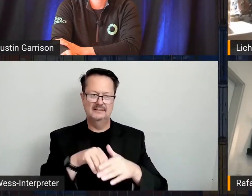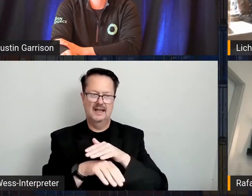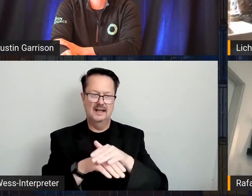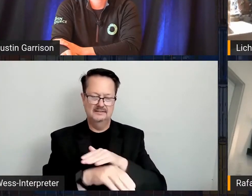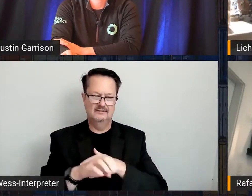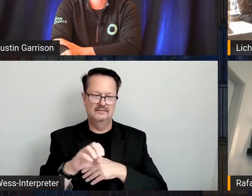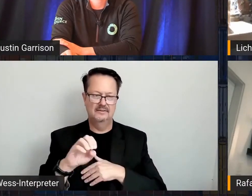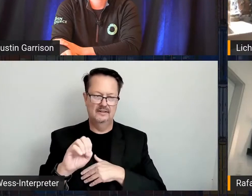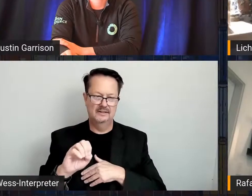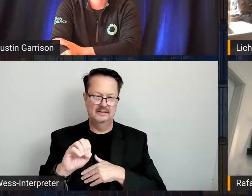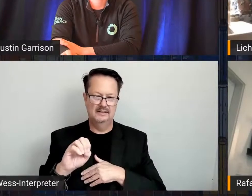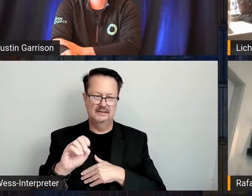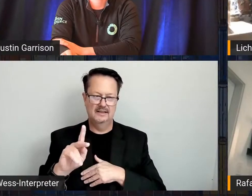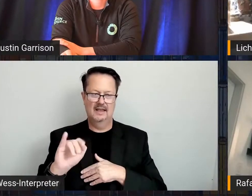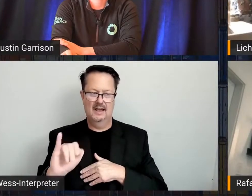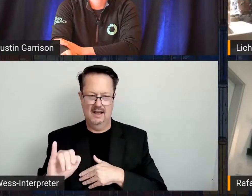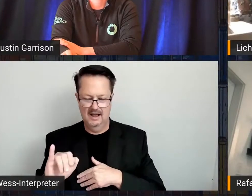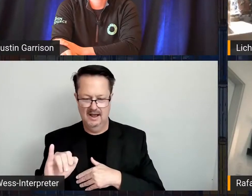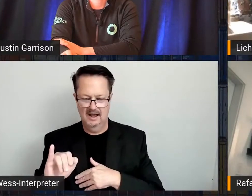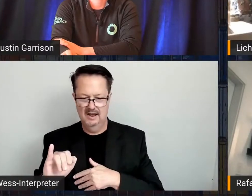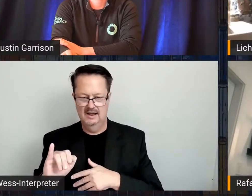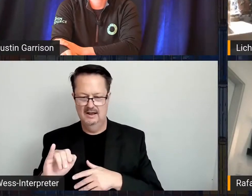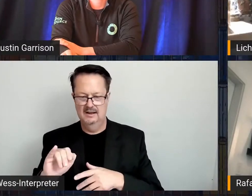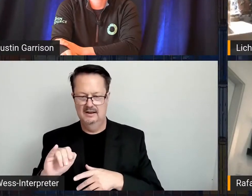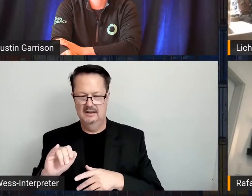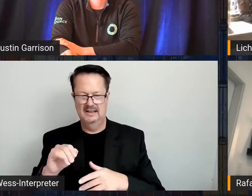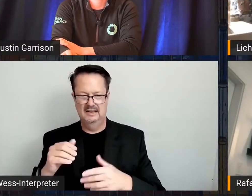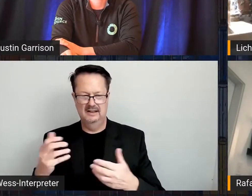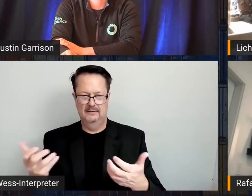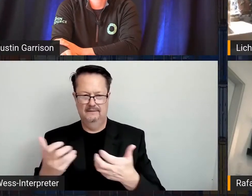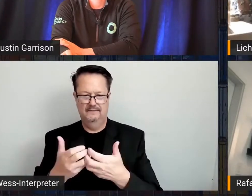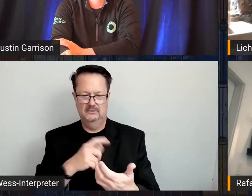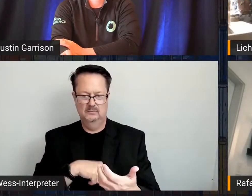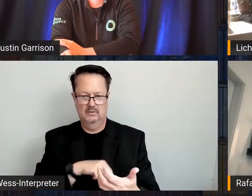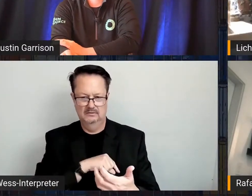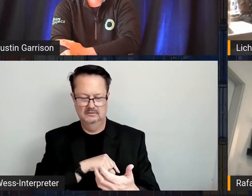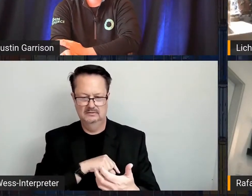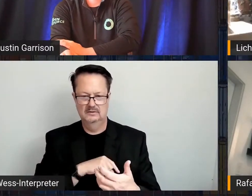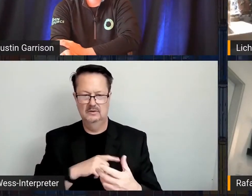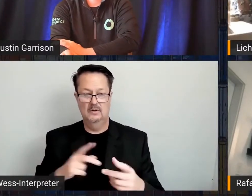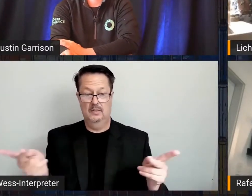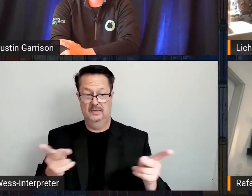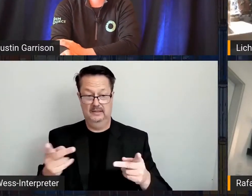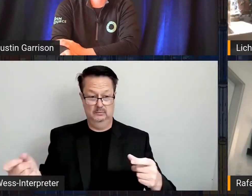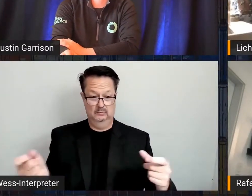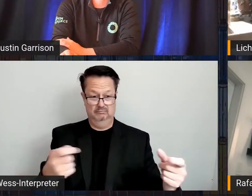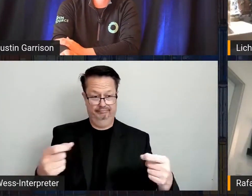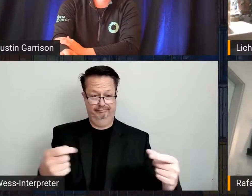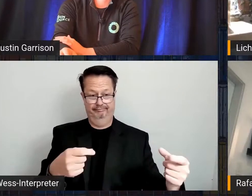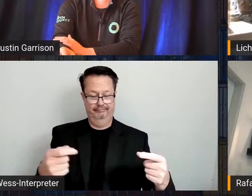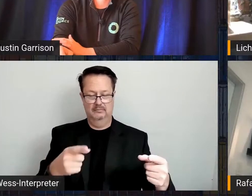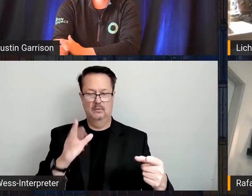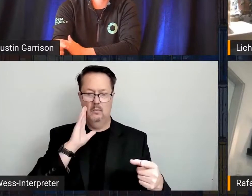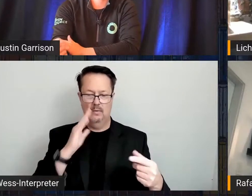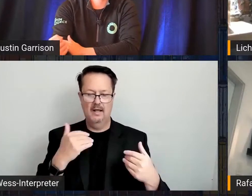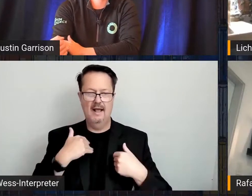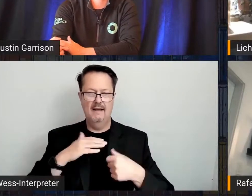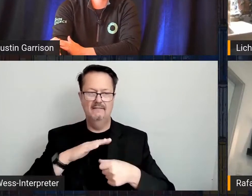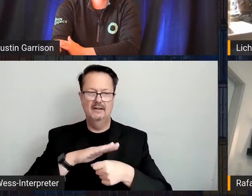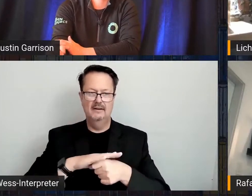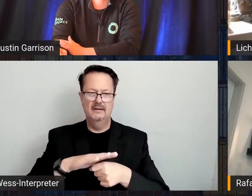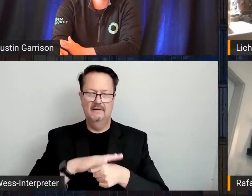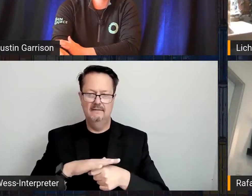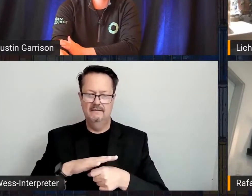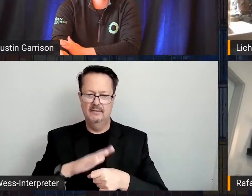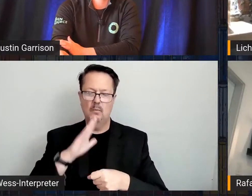in their policy. So these two together, the IAM permission and the RBAC permission together will have enough, will